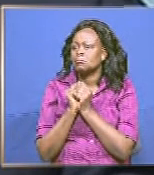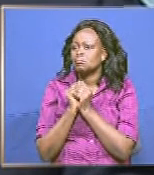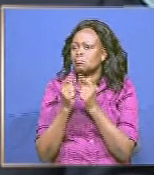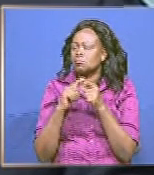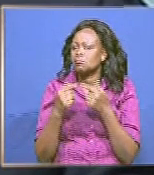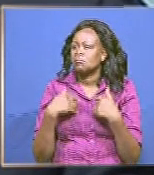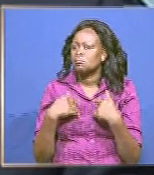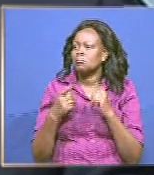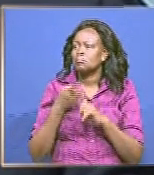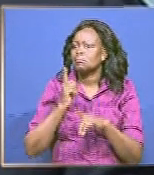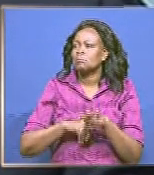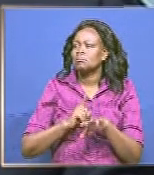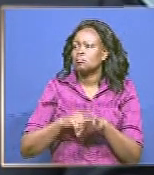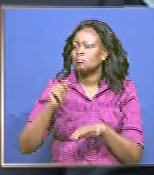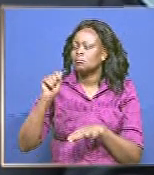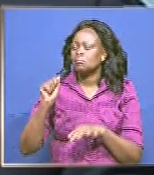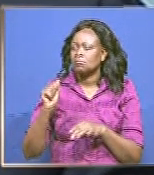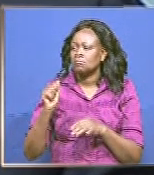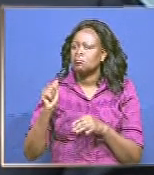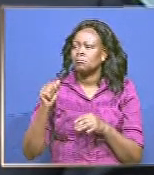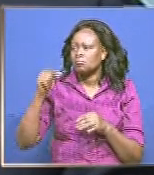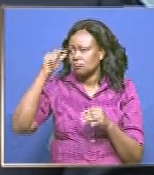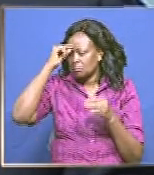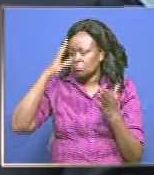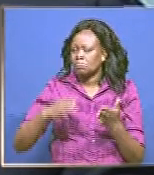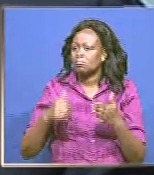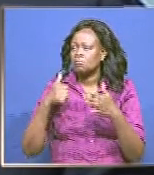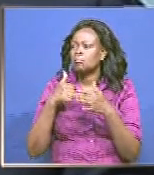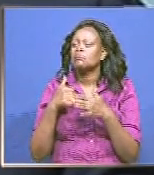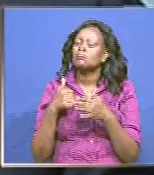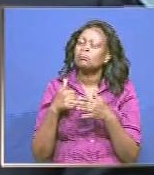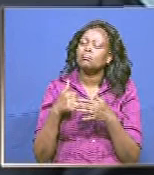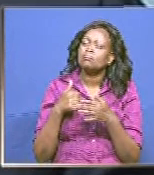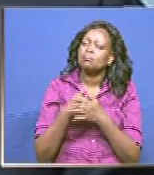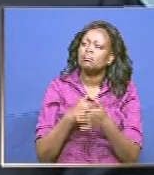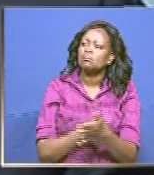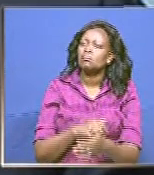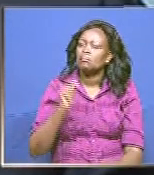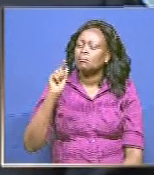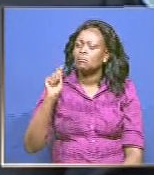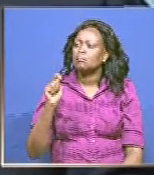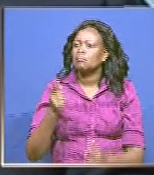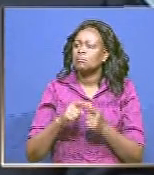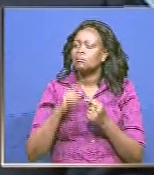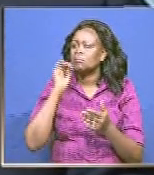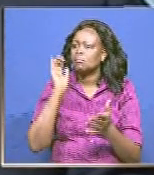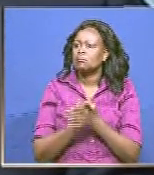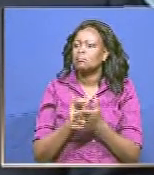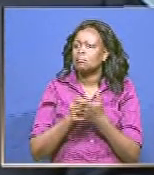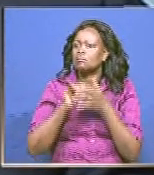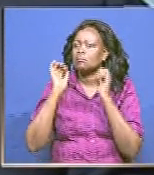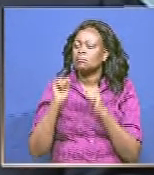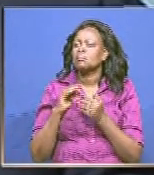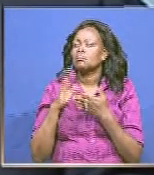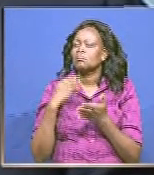have, for the first time in Tana, now we have the Governor Scholarship Act. Mm-hmm. And now we believe we'll be able to put